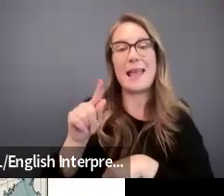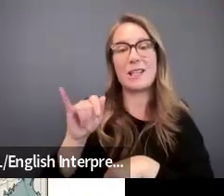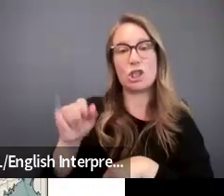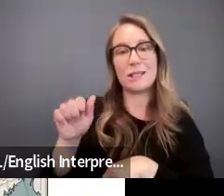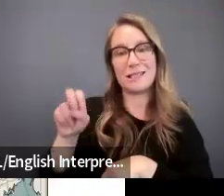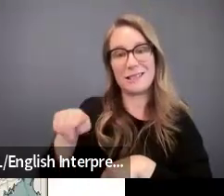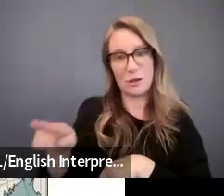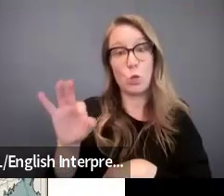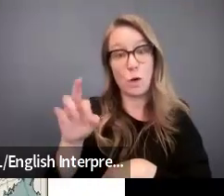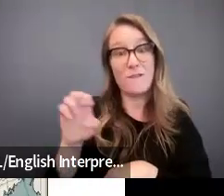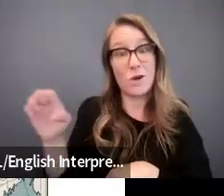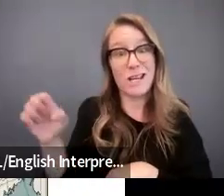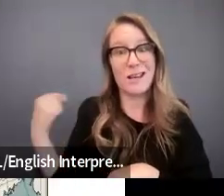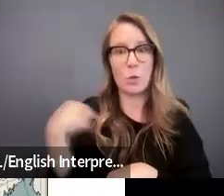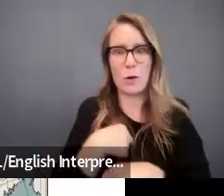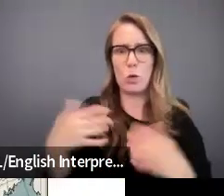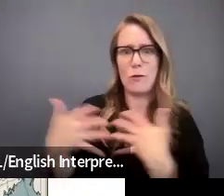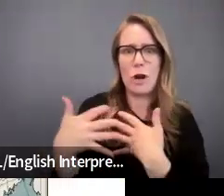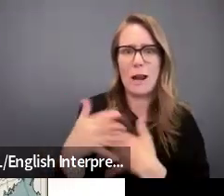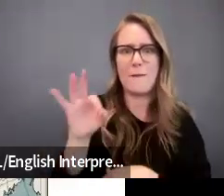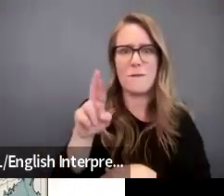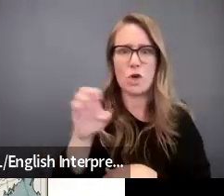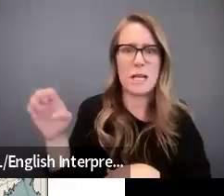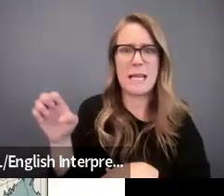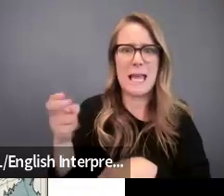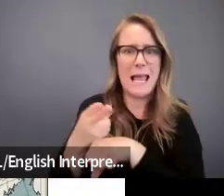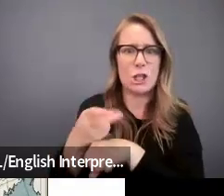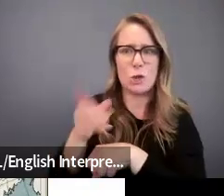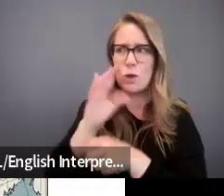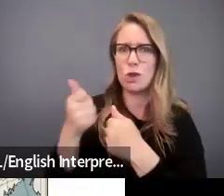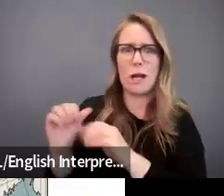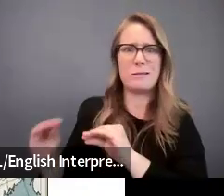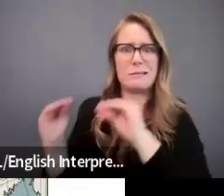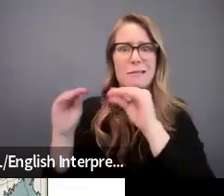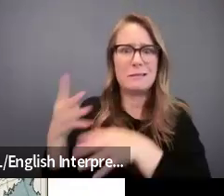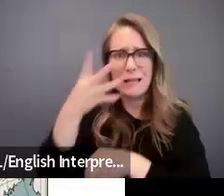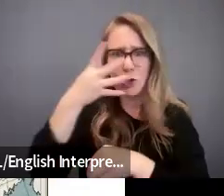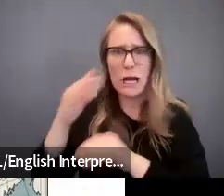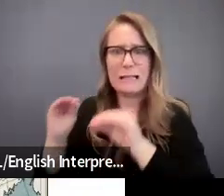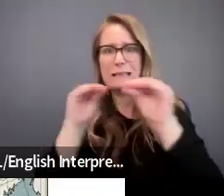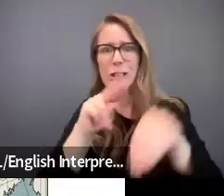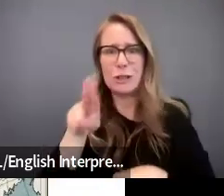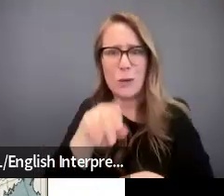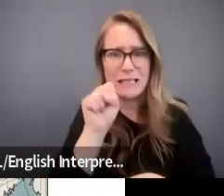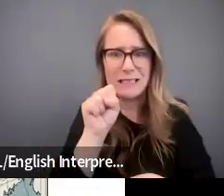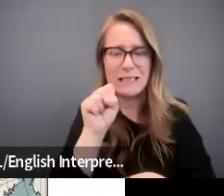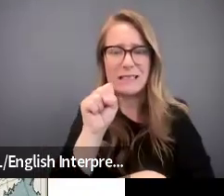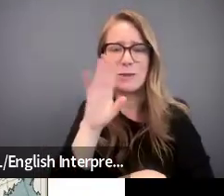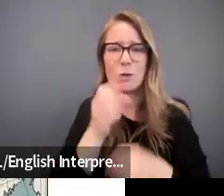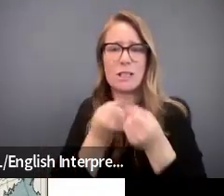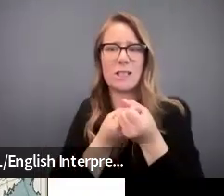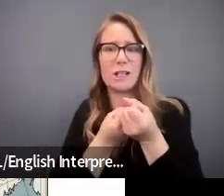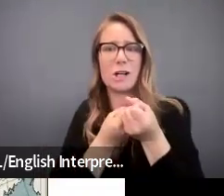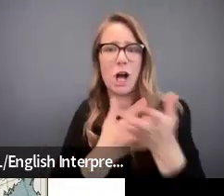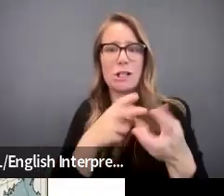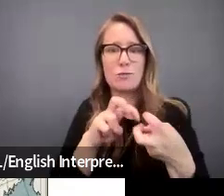free. And we were afraid free Haitians would try to immigrate to the US and